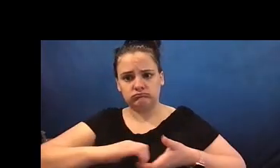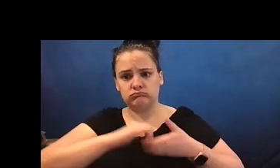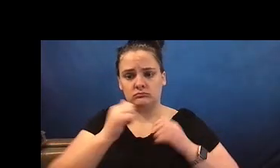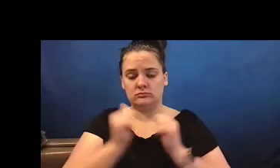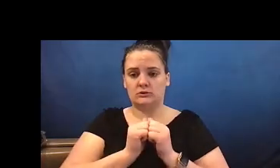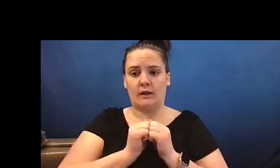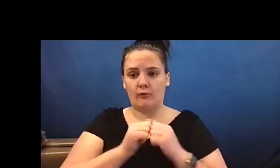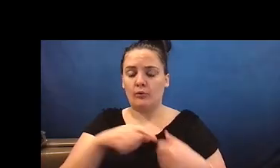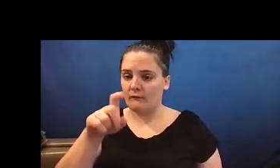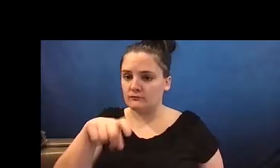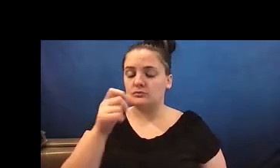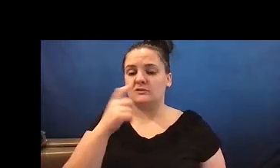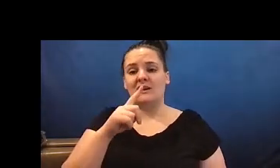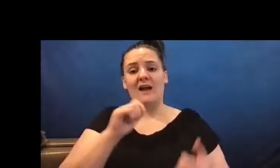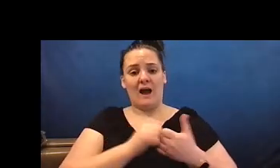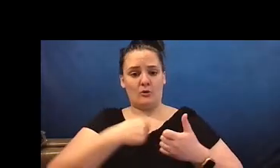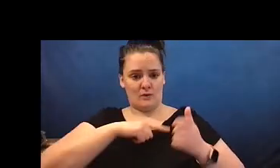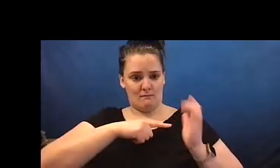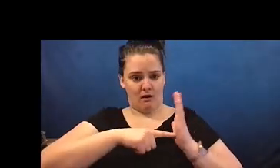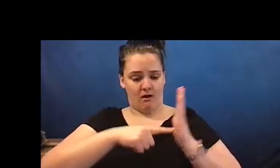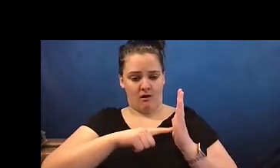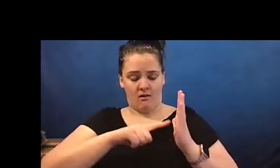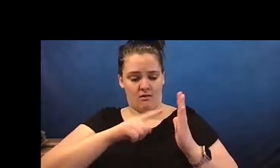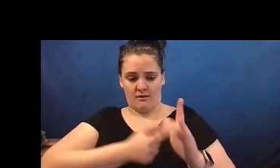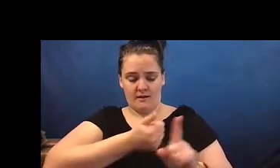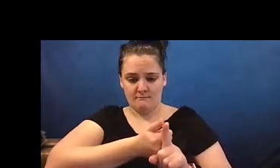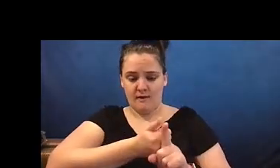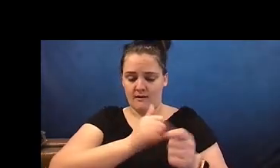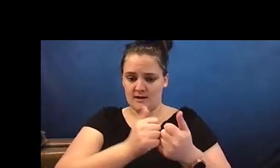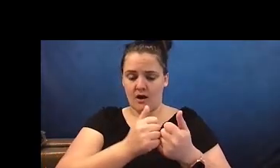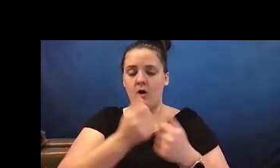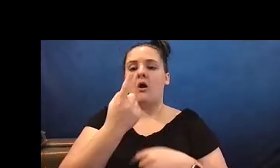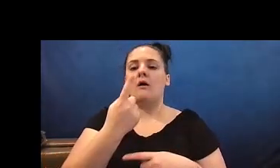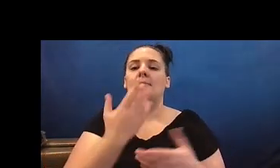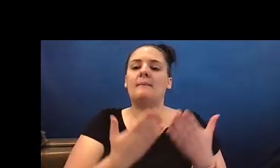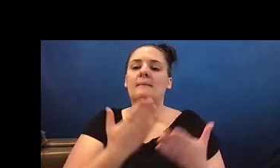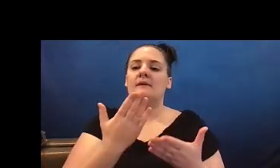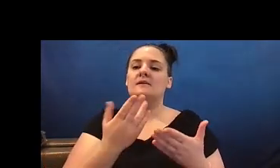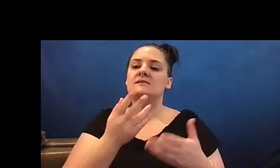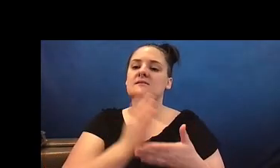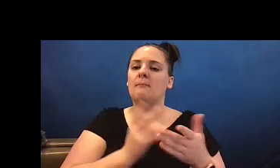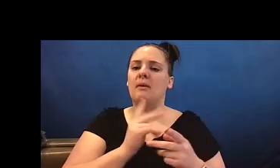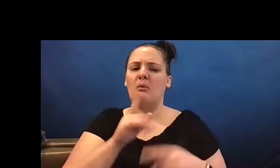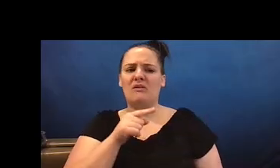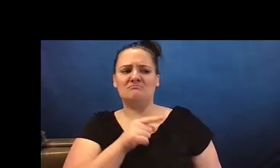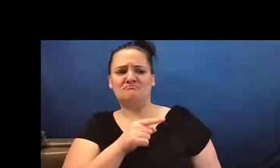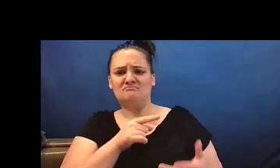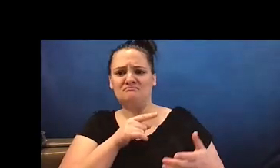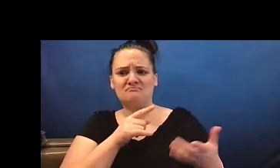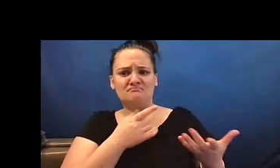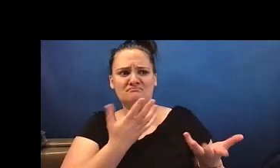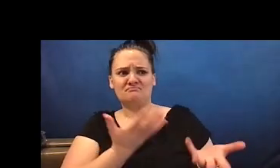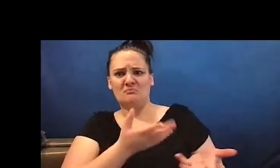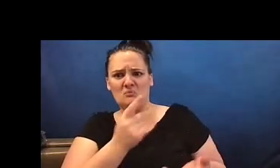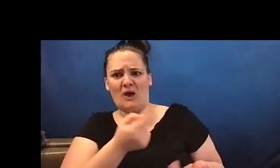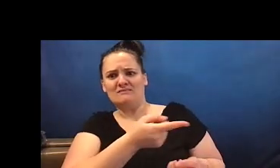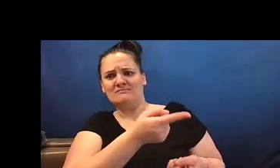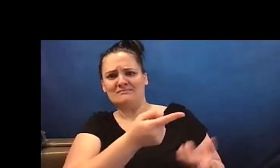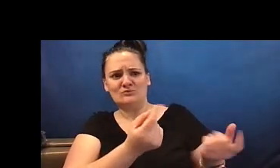model how is this going to impact, even if it's something people poke their fingers at, what will happen